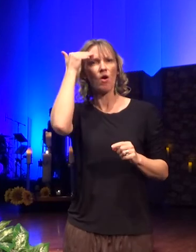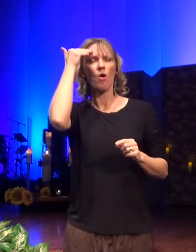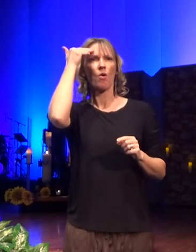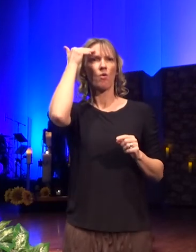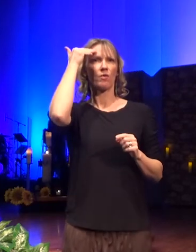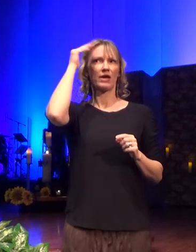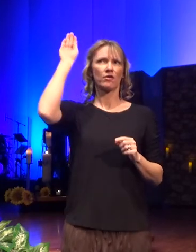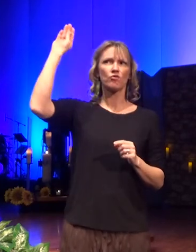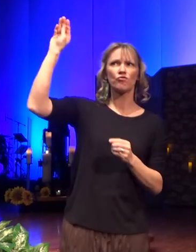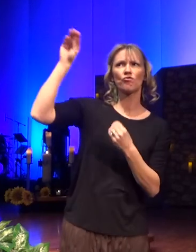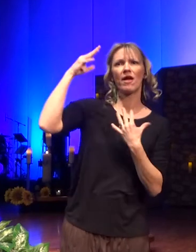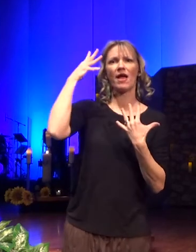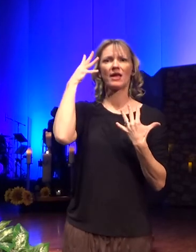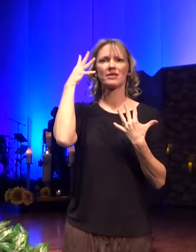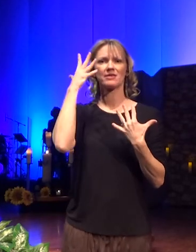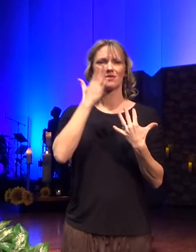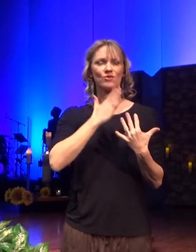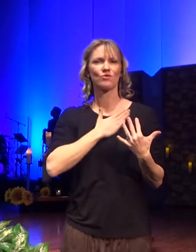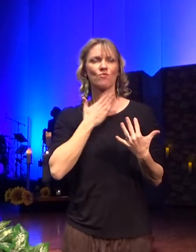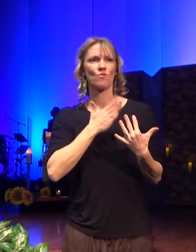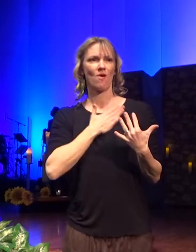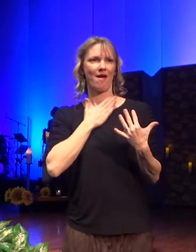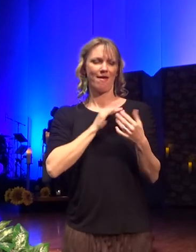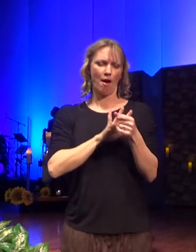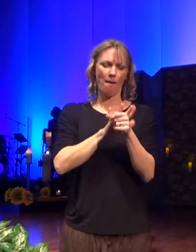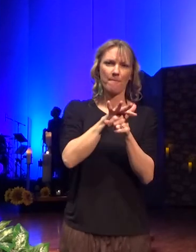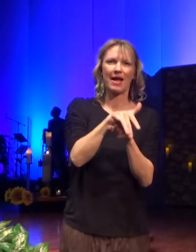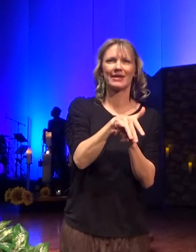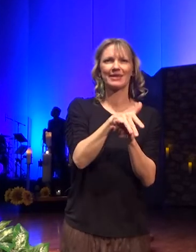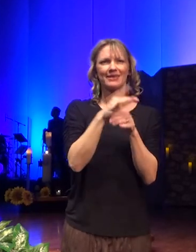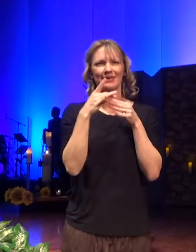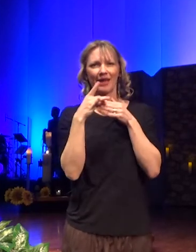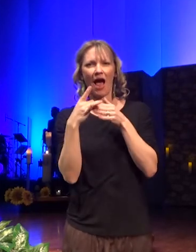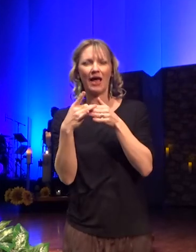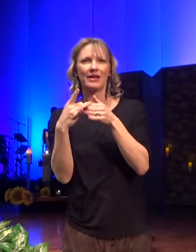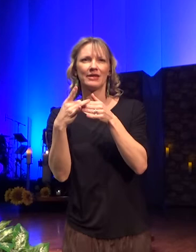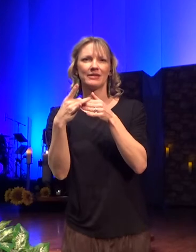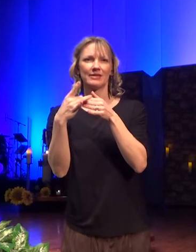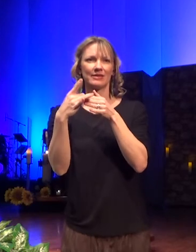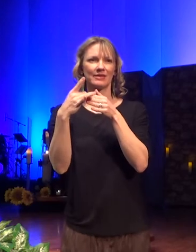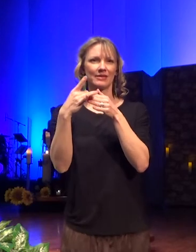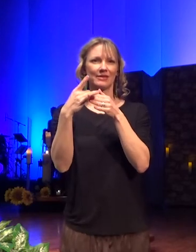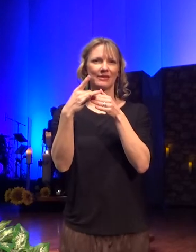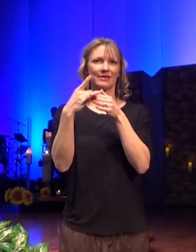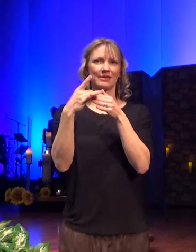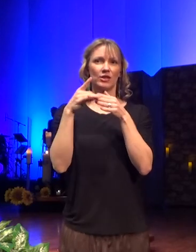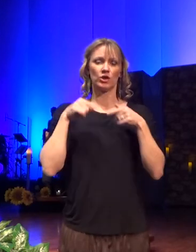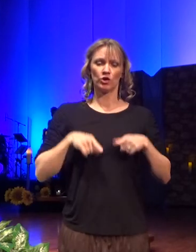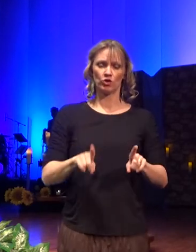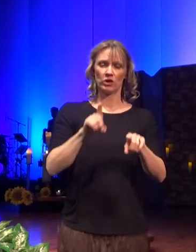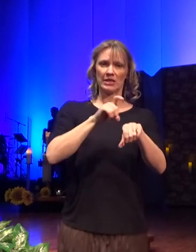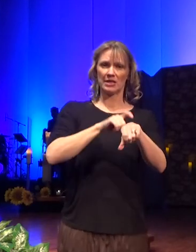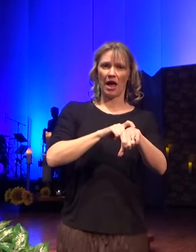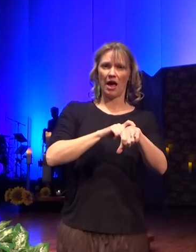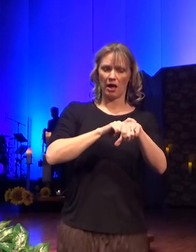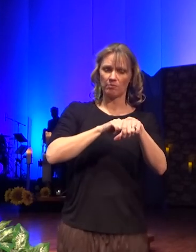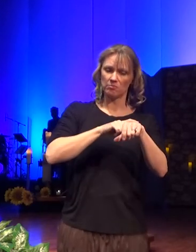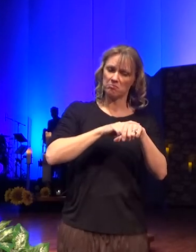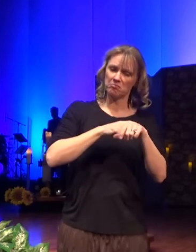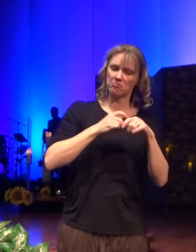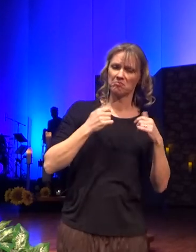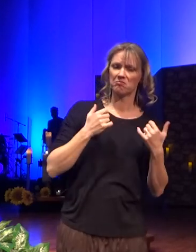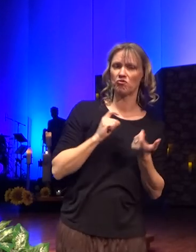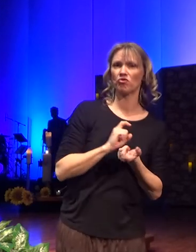Beholding grace and joy, abundance, guidance through these times of